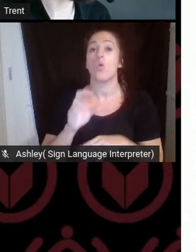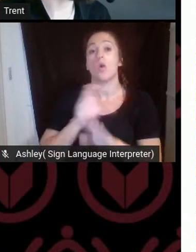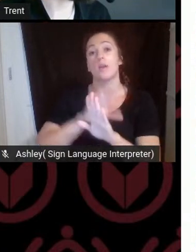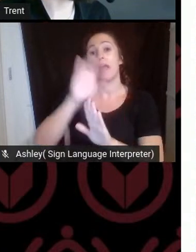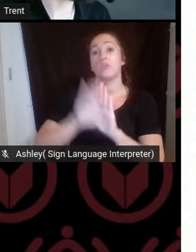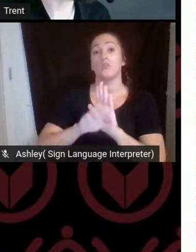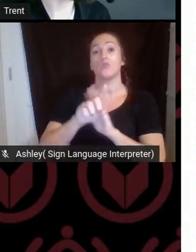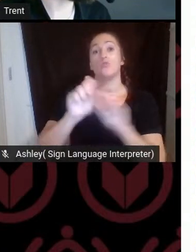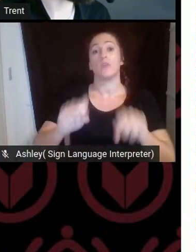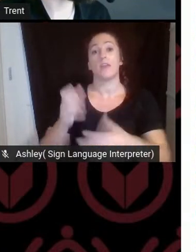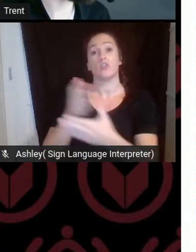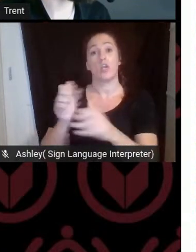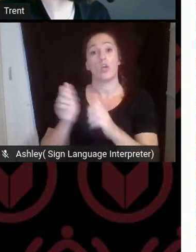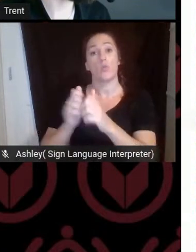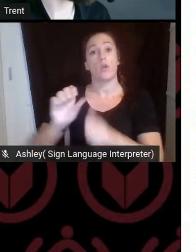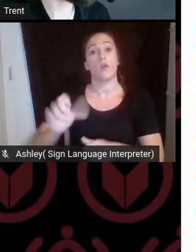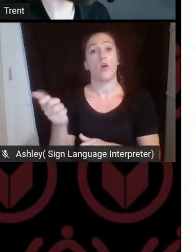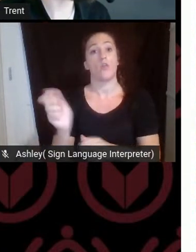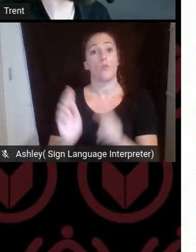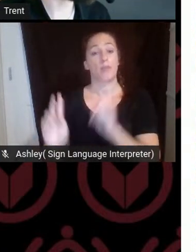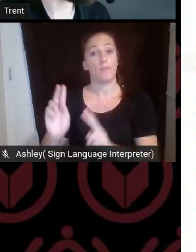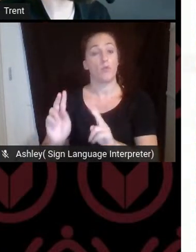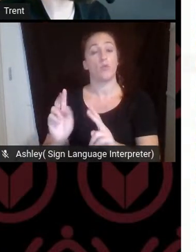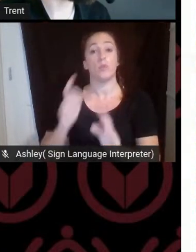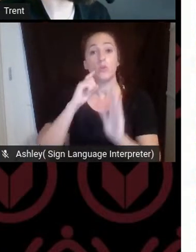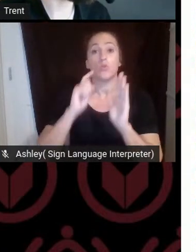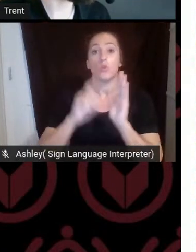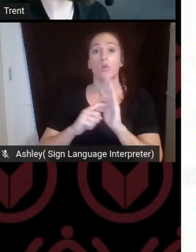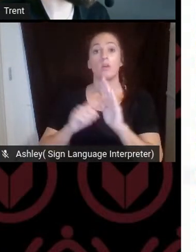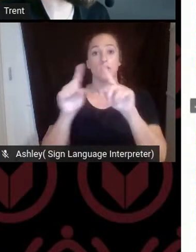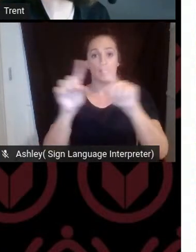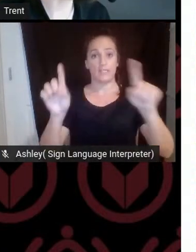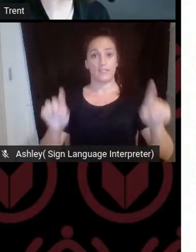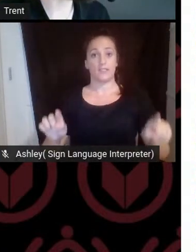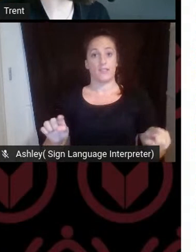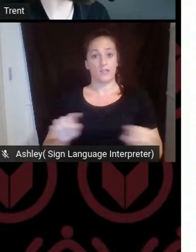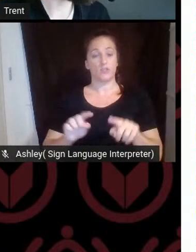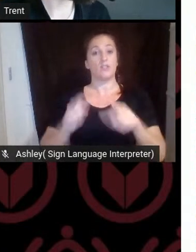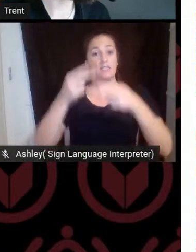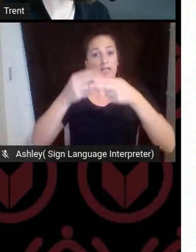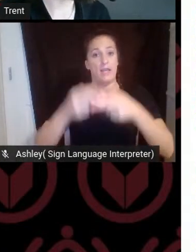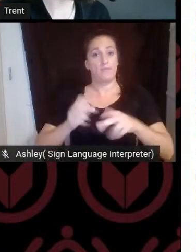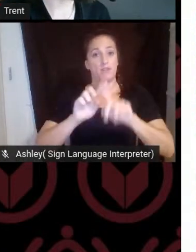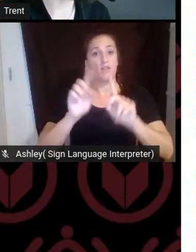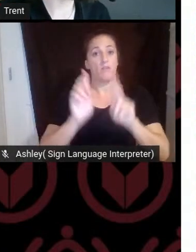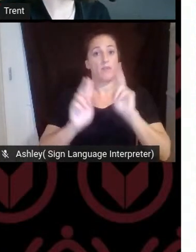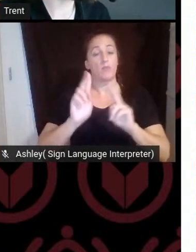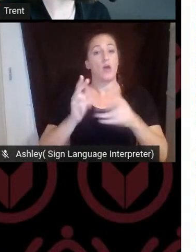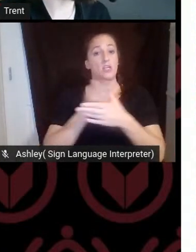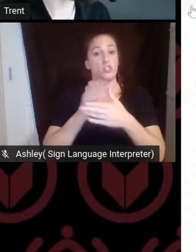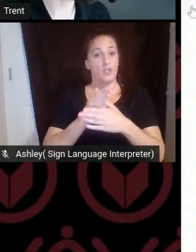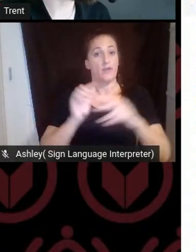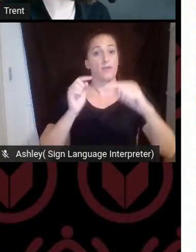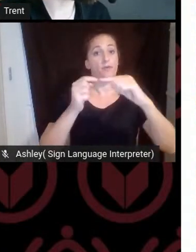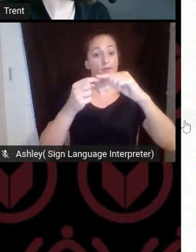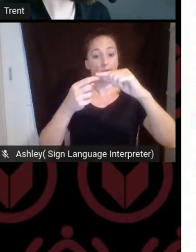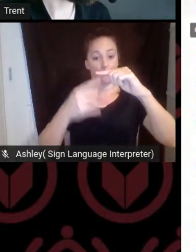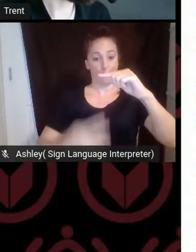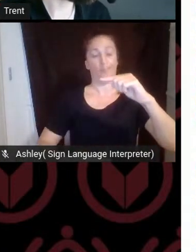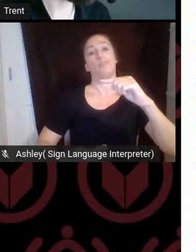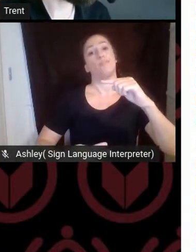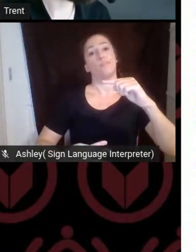is useful. You'll see all the people here that I have shared calendars with and that have shared calendars with me, and I can click on and choose to see those